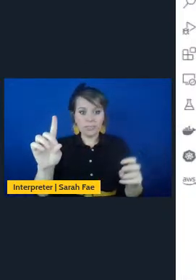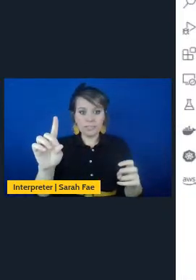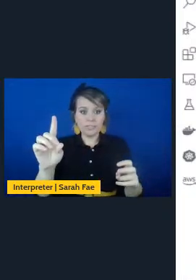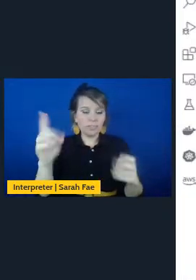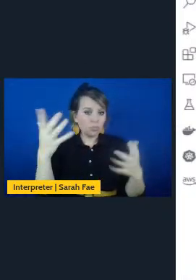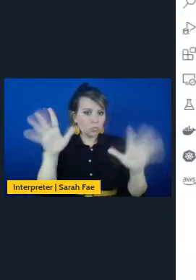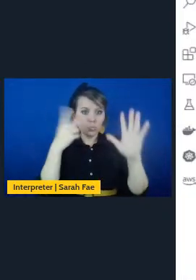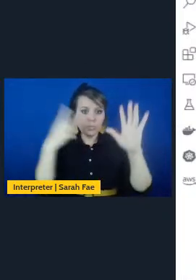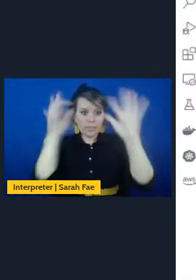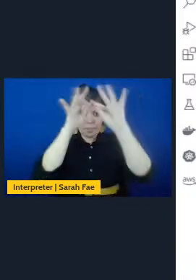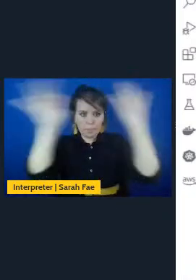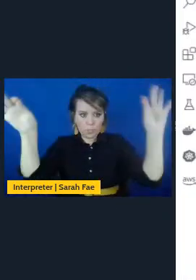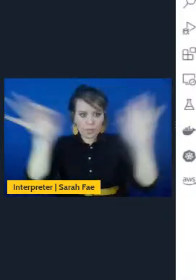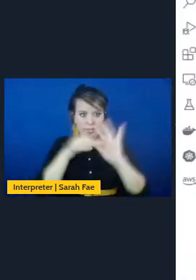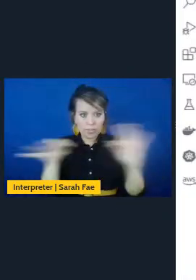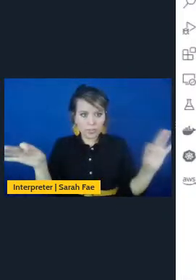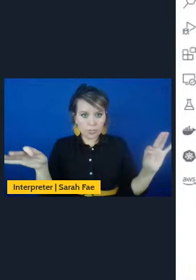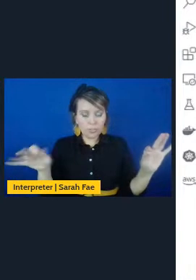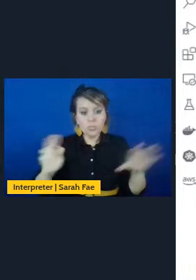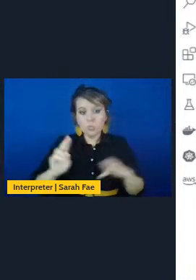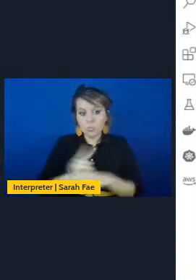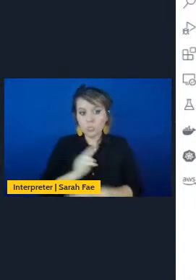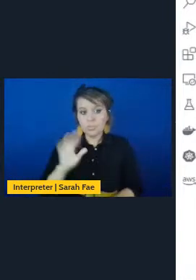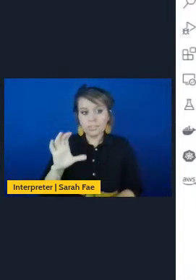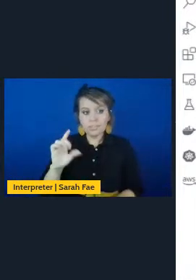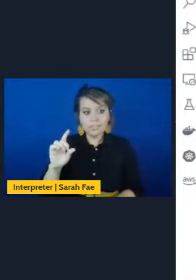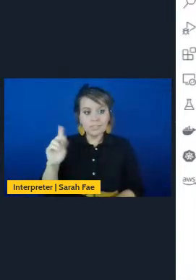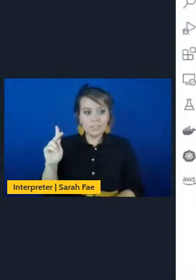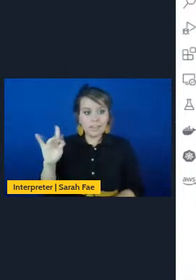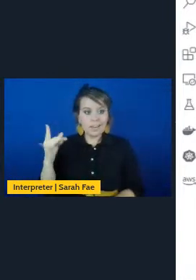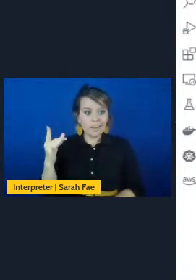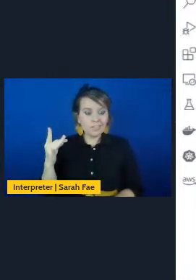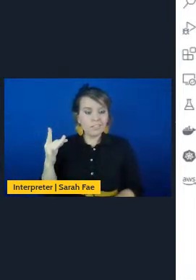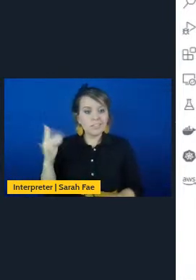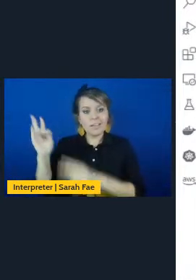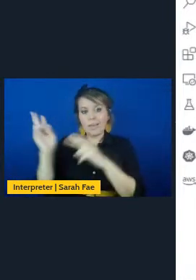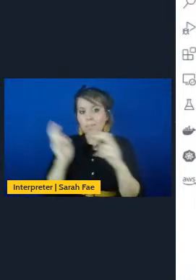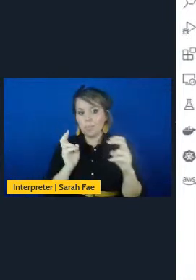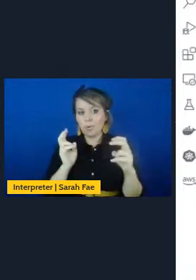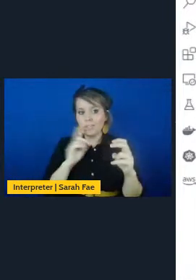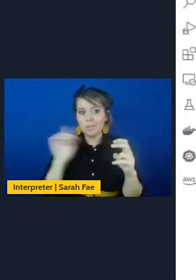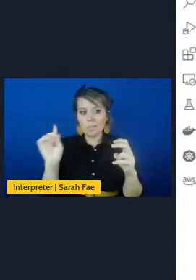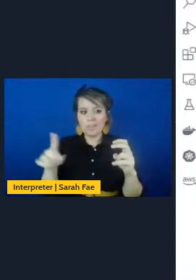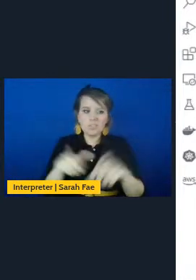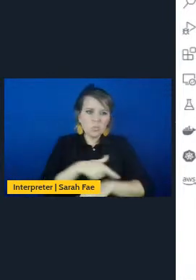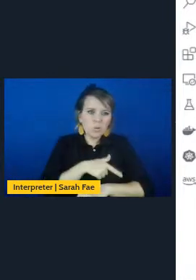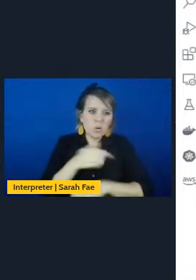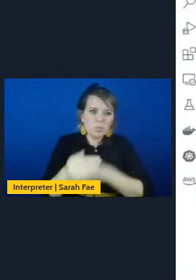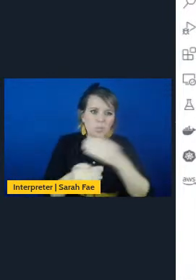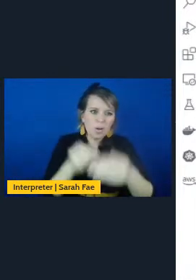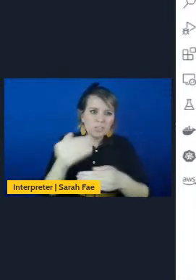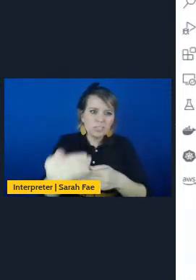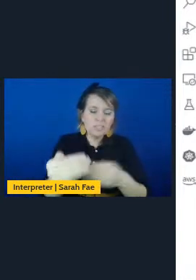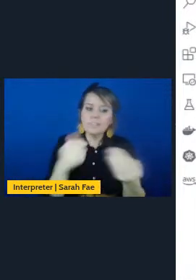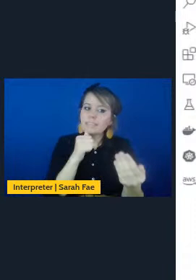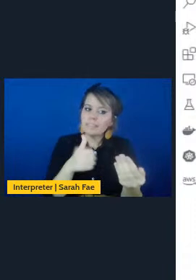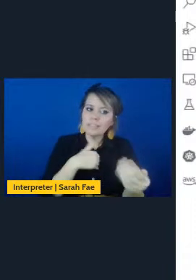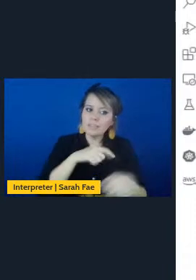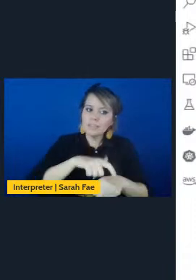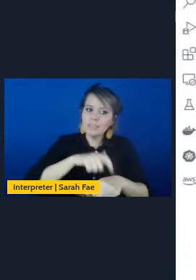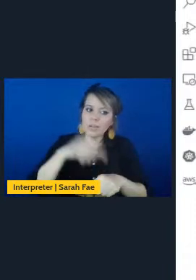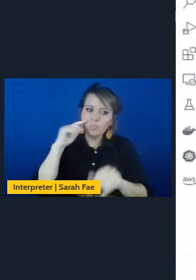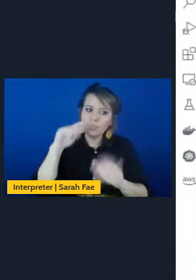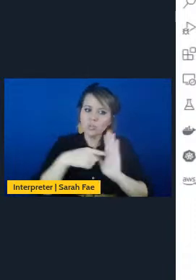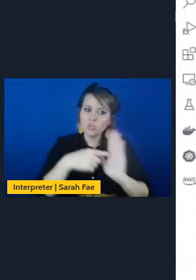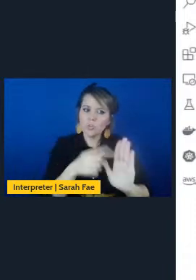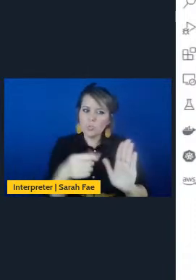see here, using the CDK's import command. So it's a long process. I didn't want to waste too much time doing that. So if I were